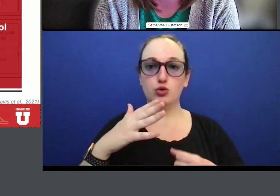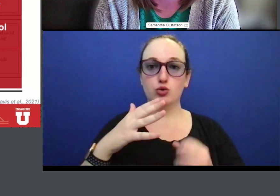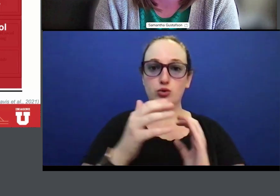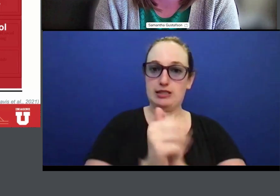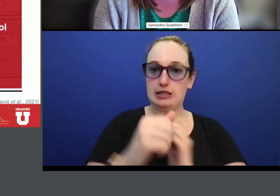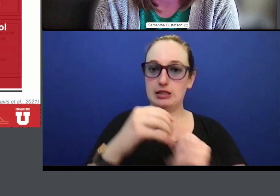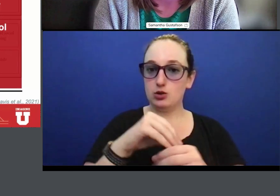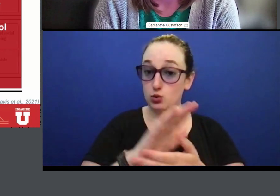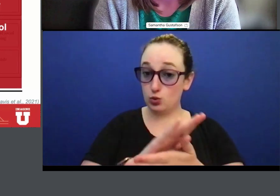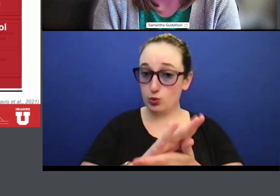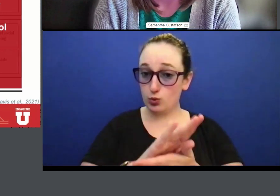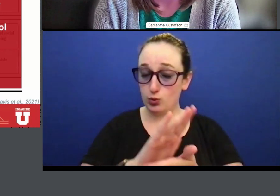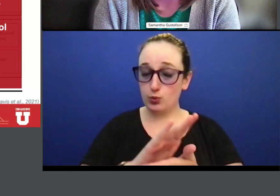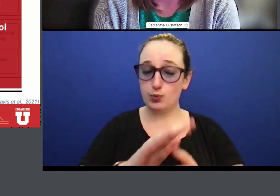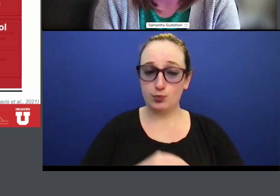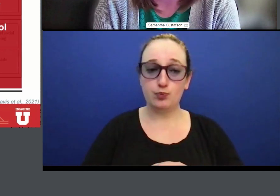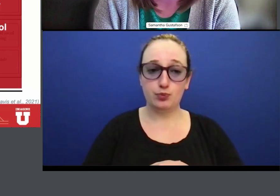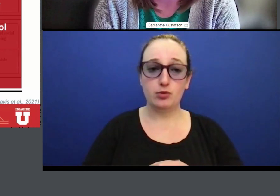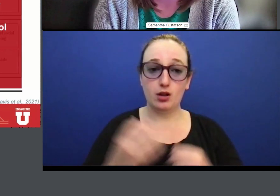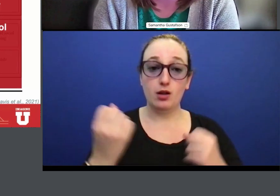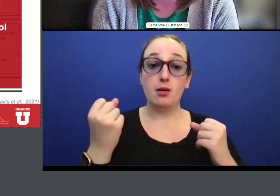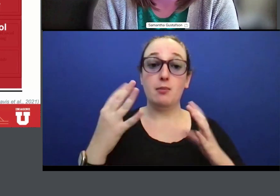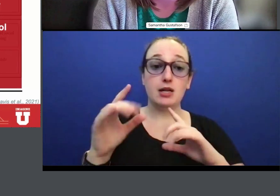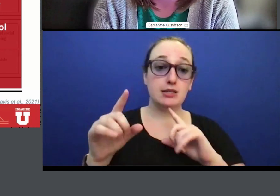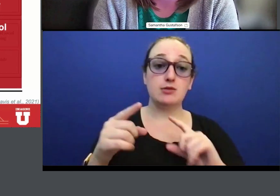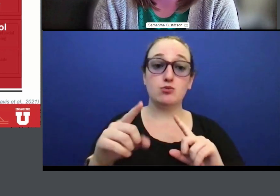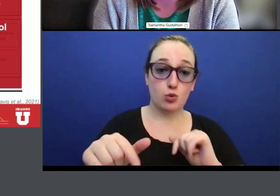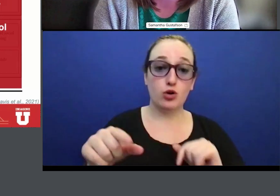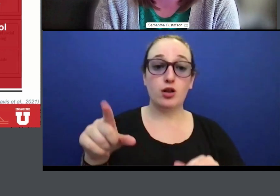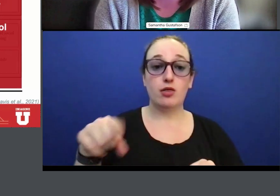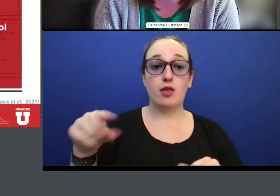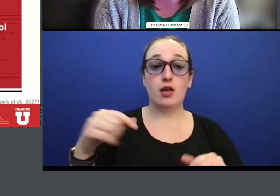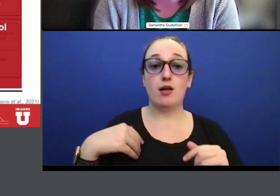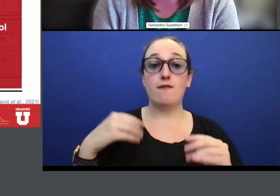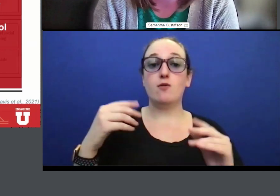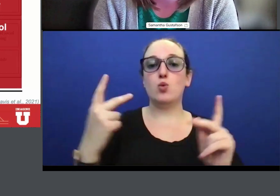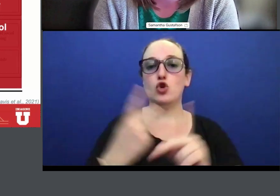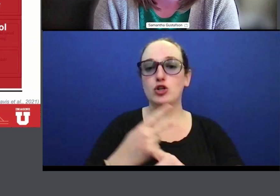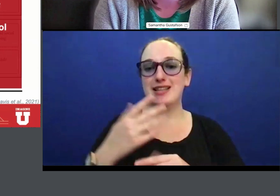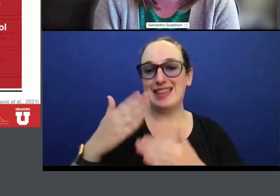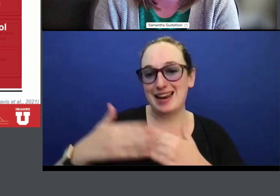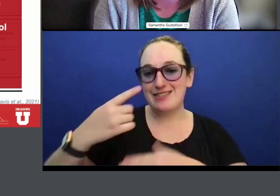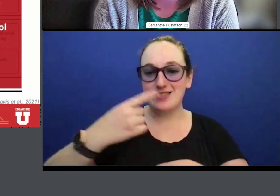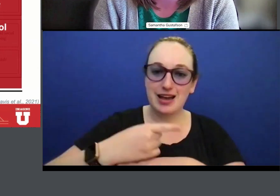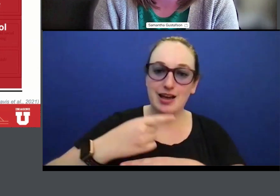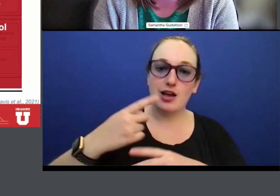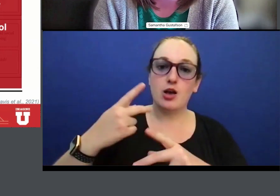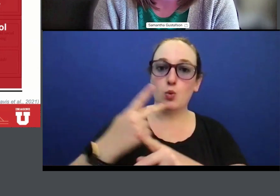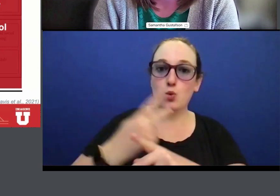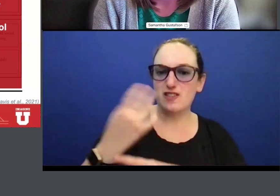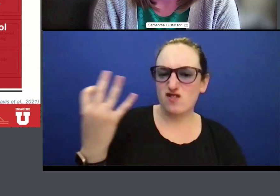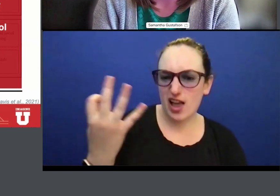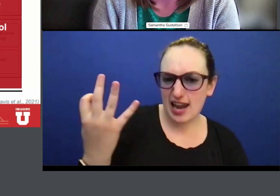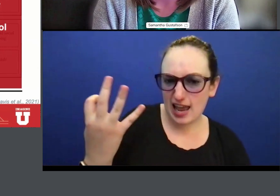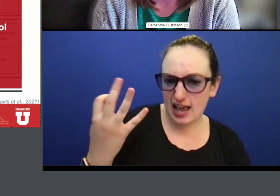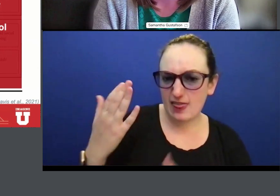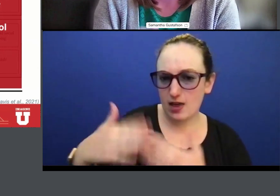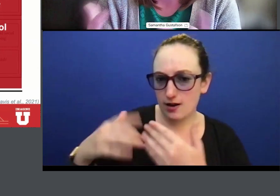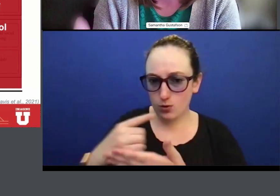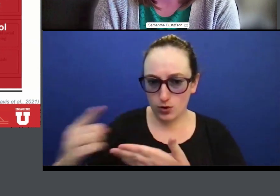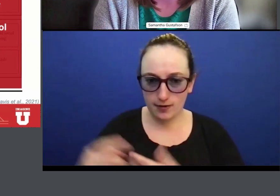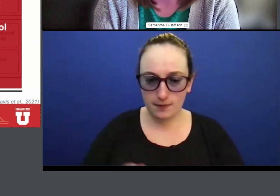related fatigue. A lot reported that they had more fatigue at the end of the school day or the week.